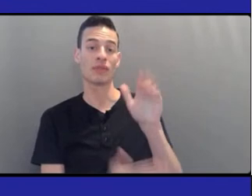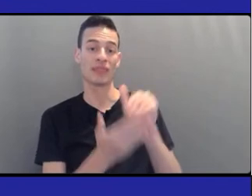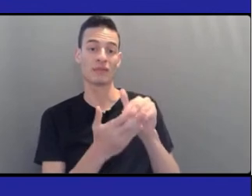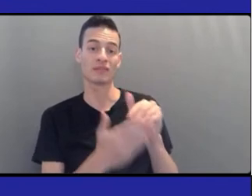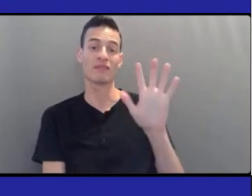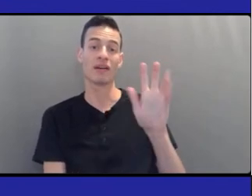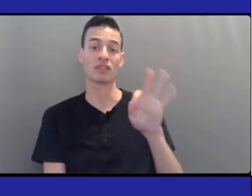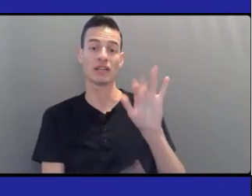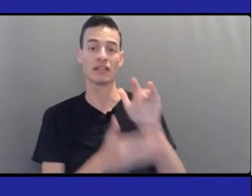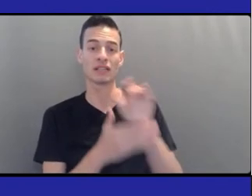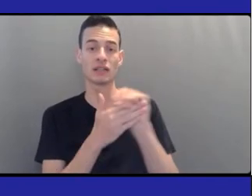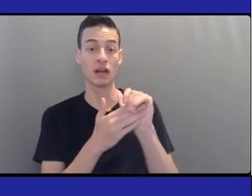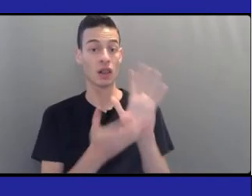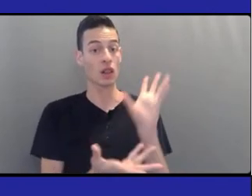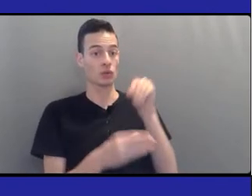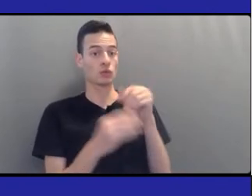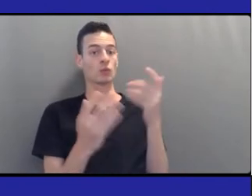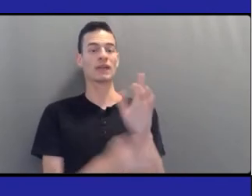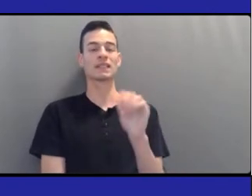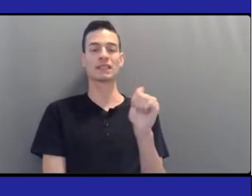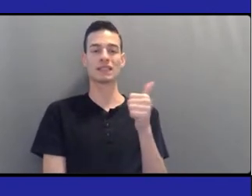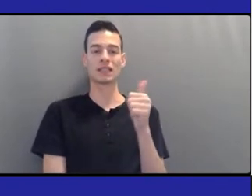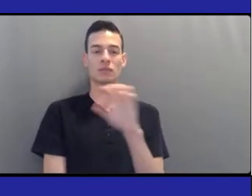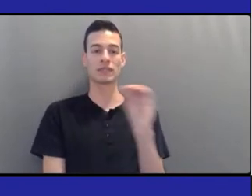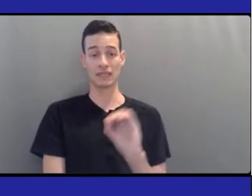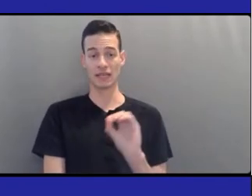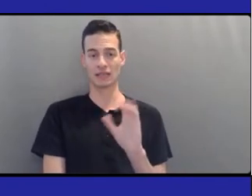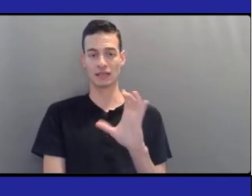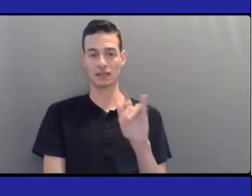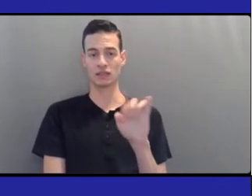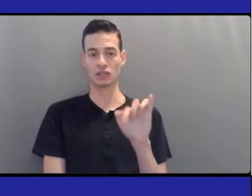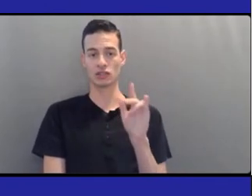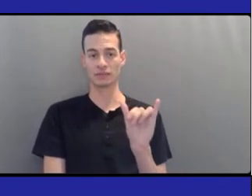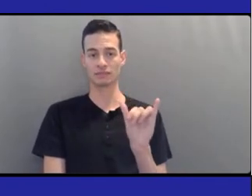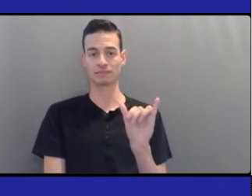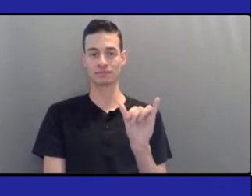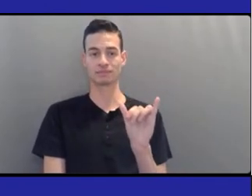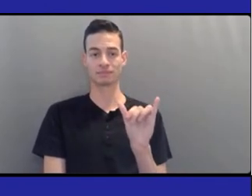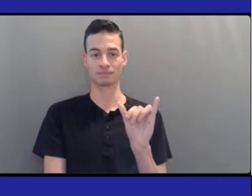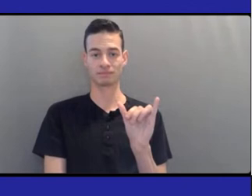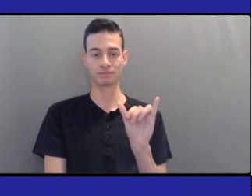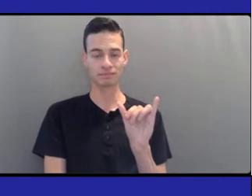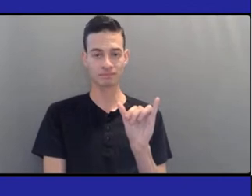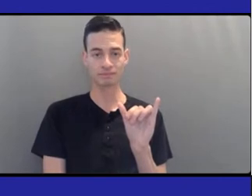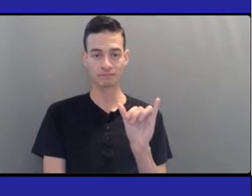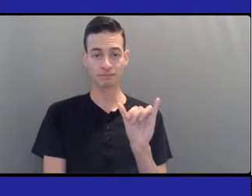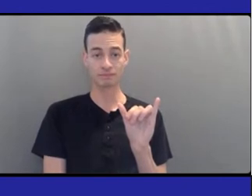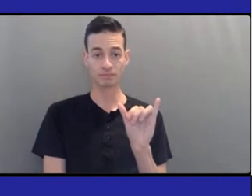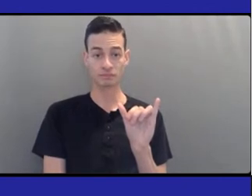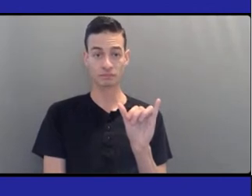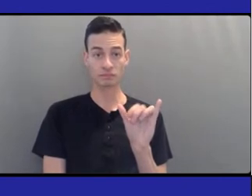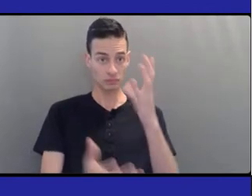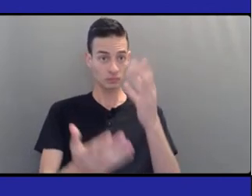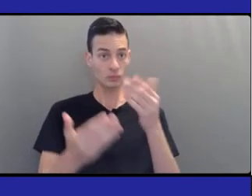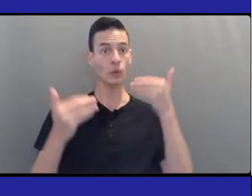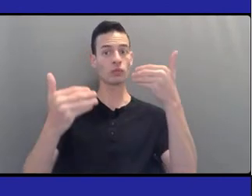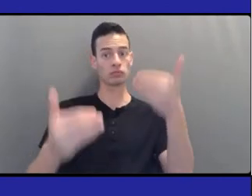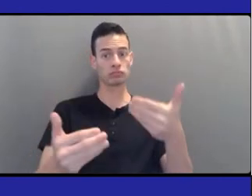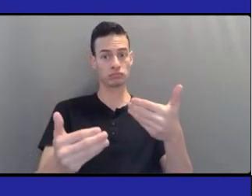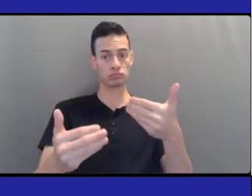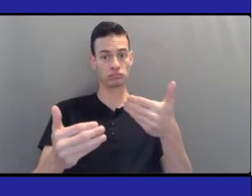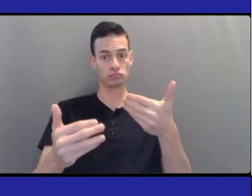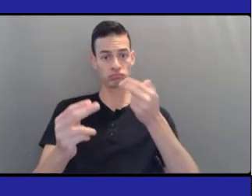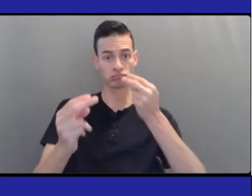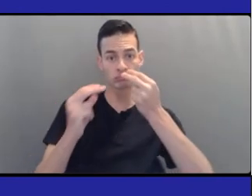$62,164,598, which includes a 10% contingency. We will like to enter into this as a negotiated